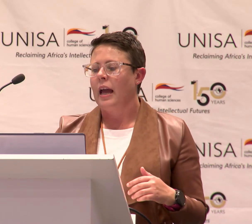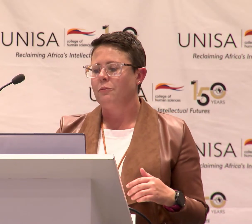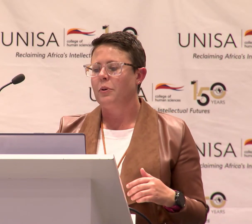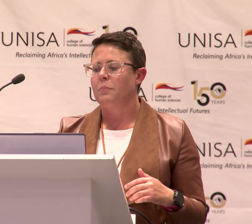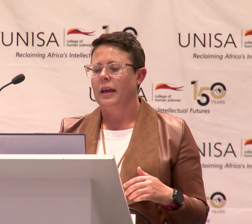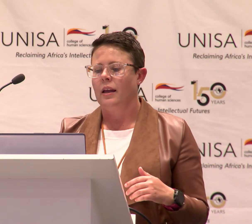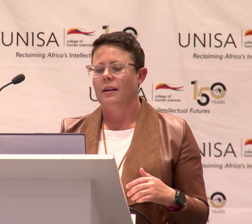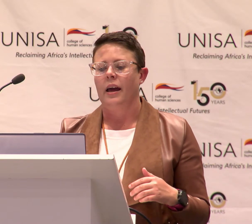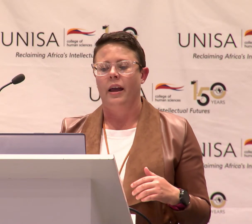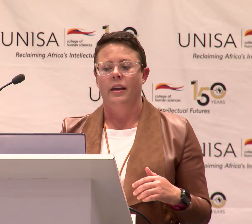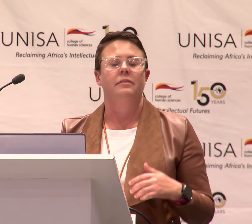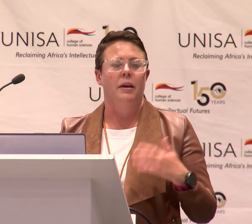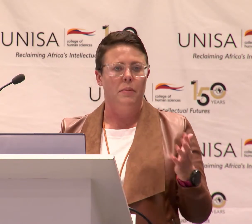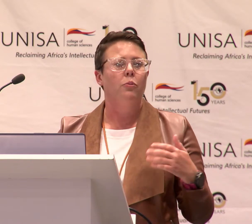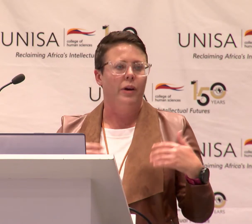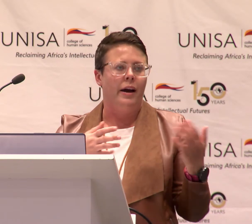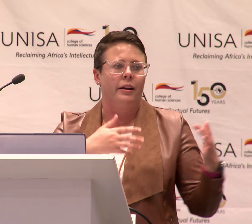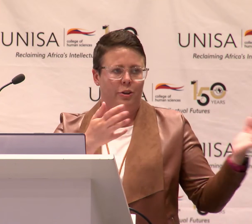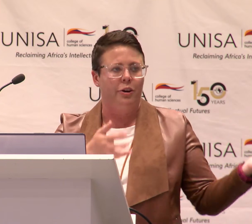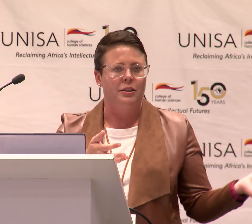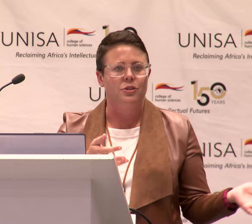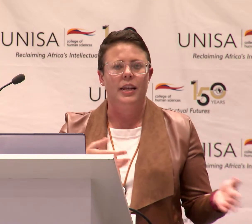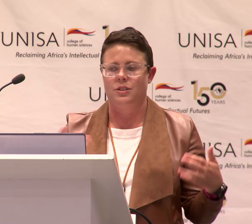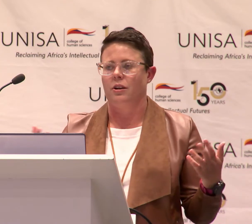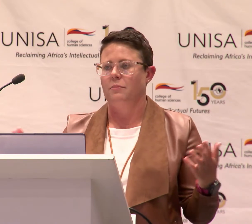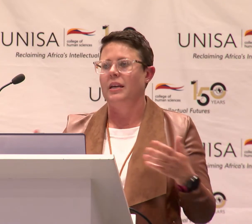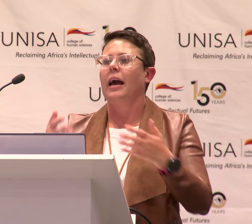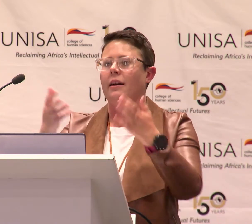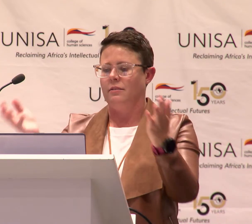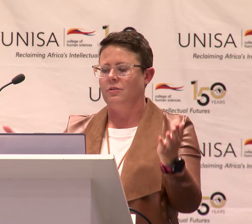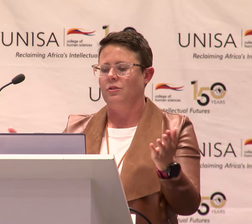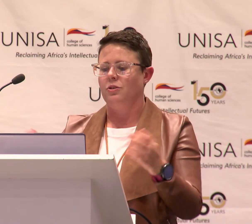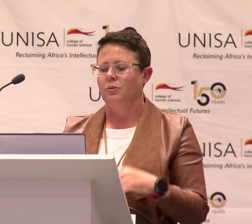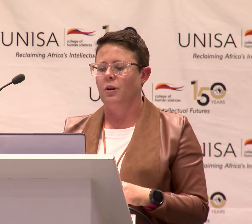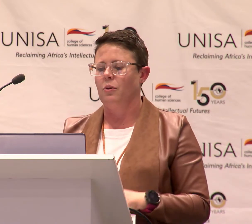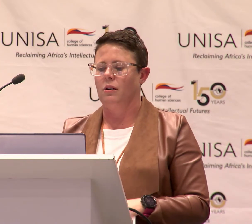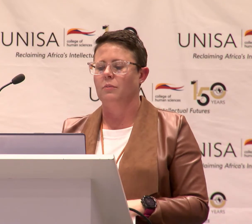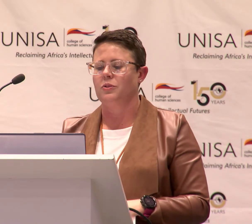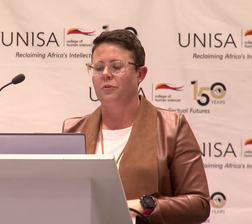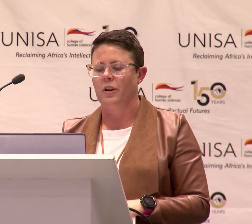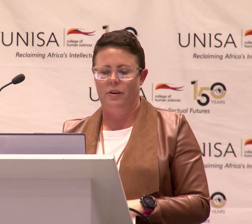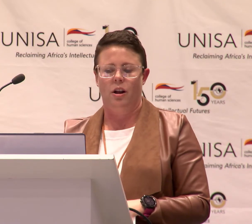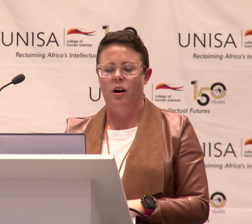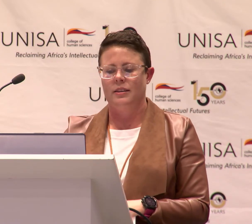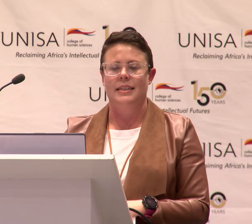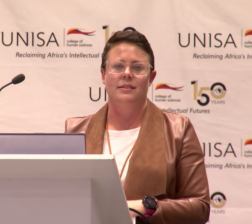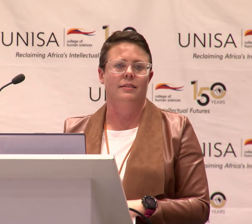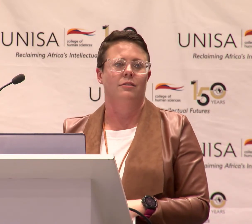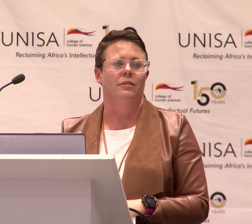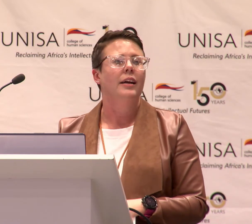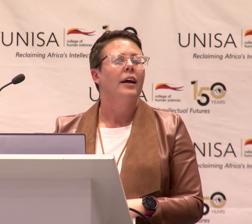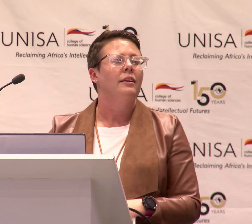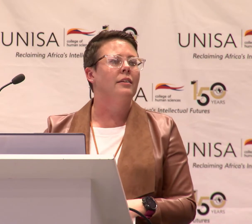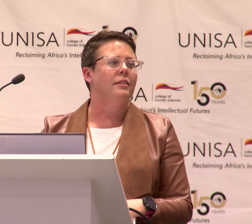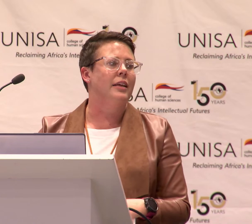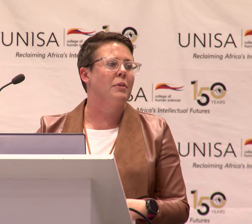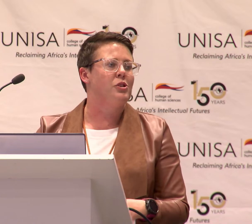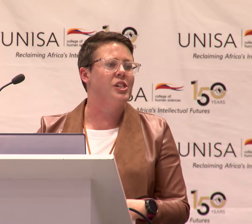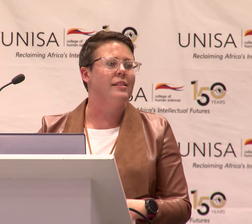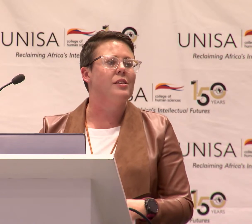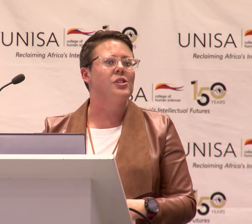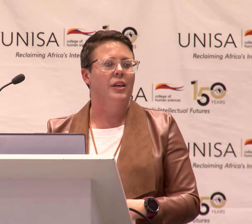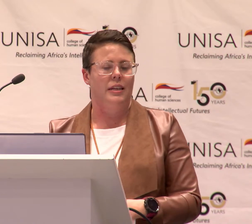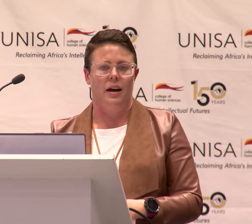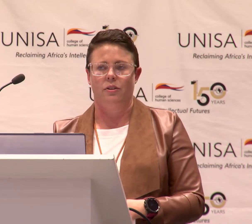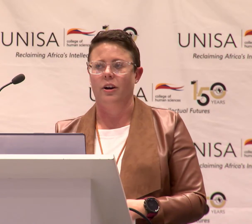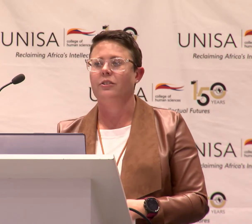I have prepared a demo where I can go into Lexonomy, and you are welcome to follow along. There's a little demo